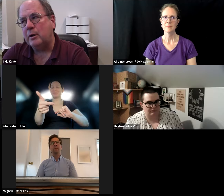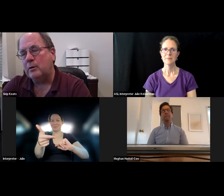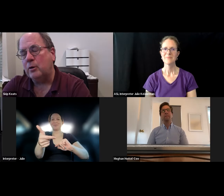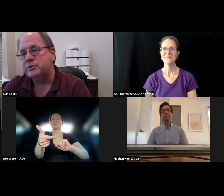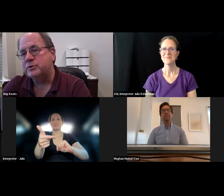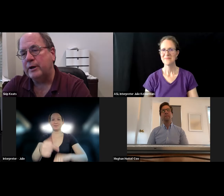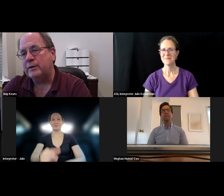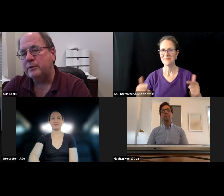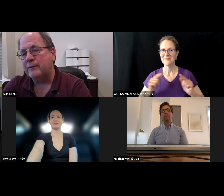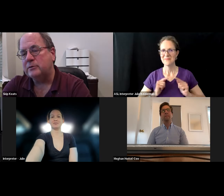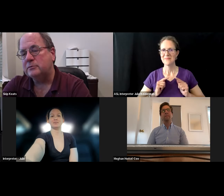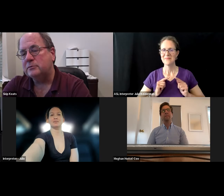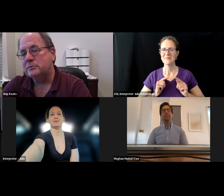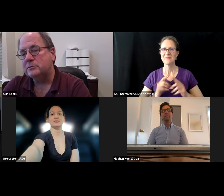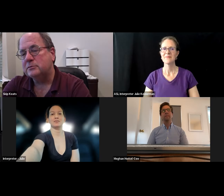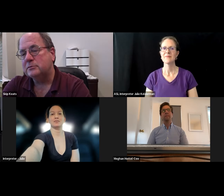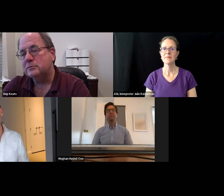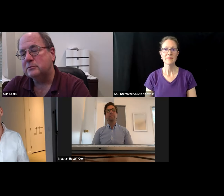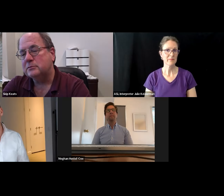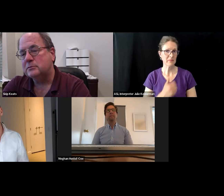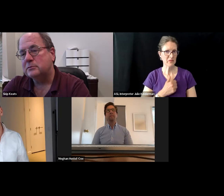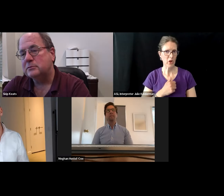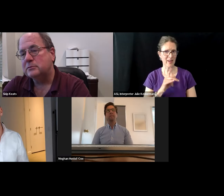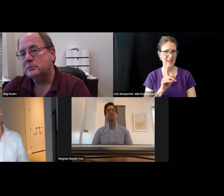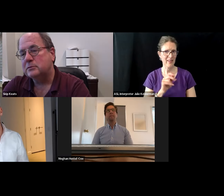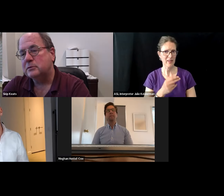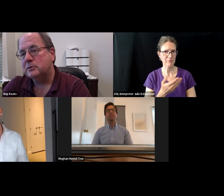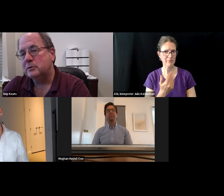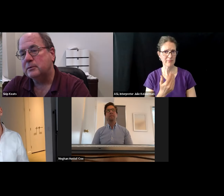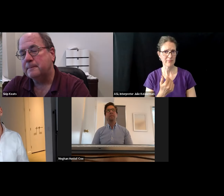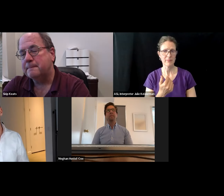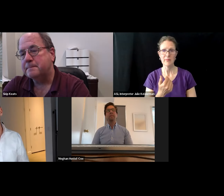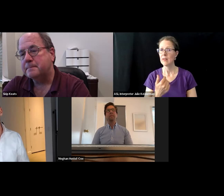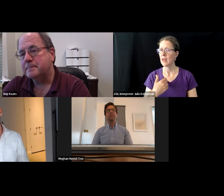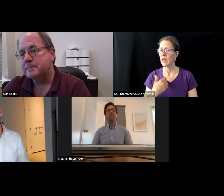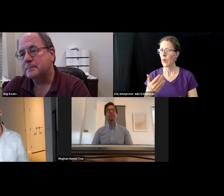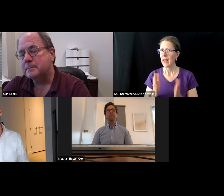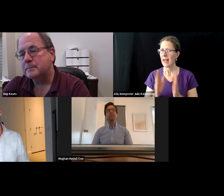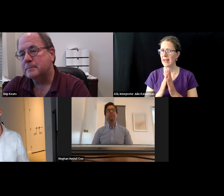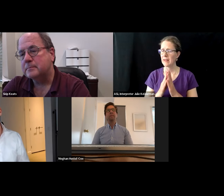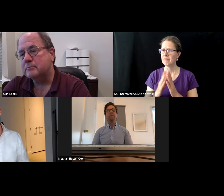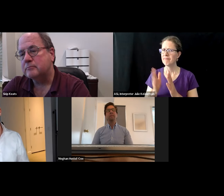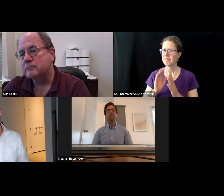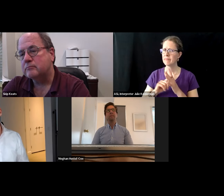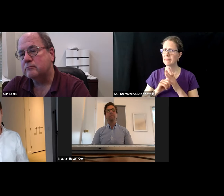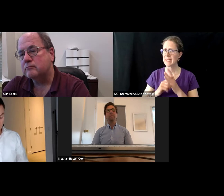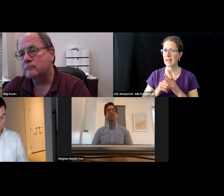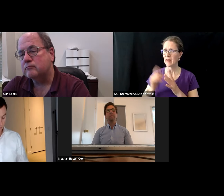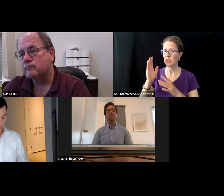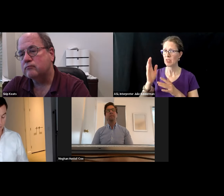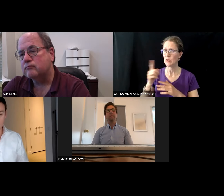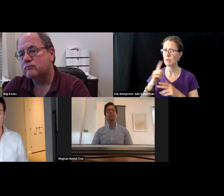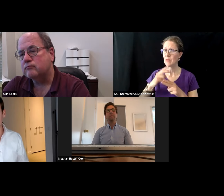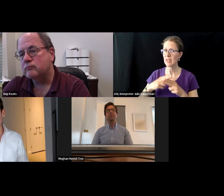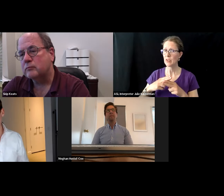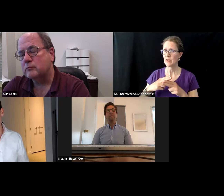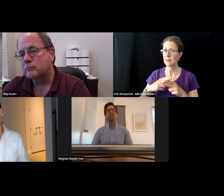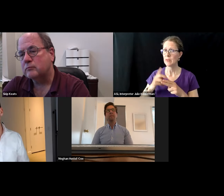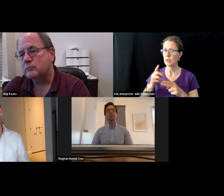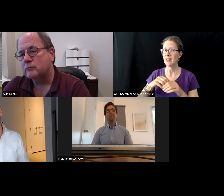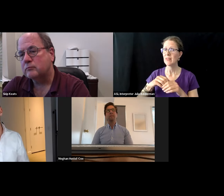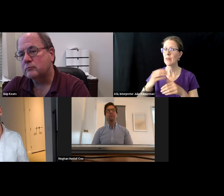remember, oh, sorry, Kevin. Sorry, I was going to ask, at the start of the presentation, you mentioned that you were in the